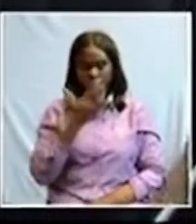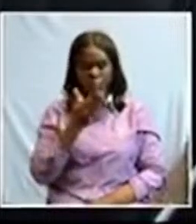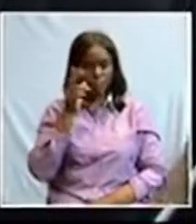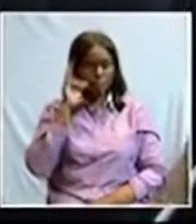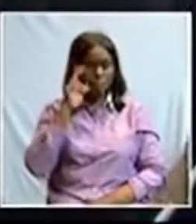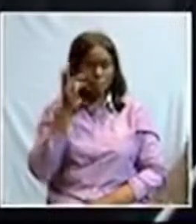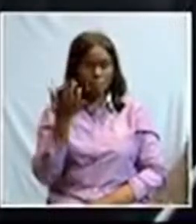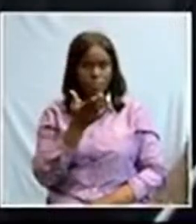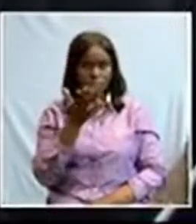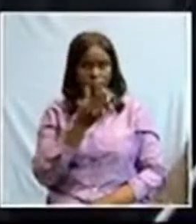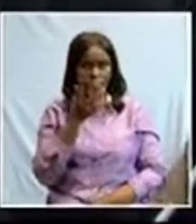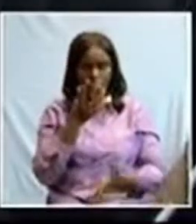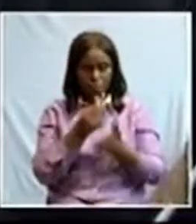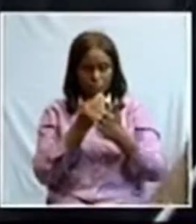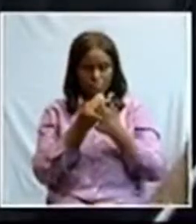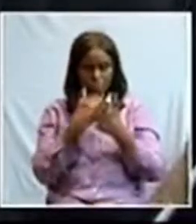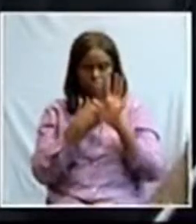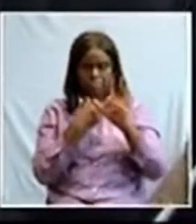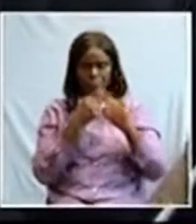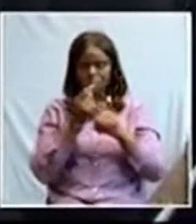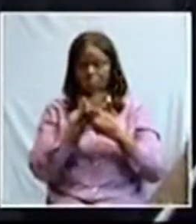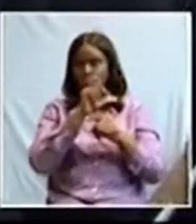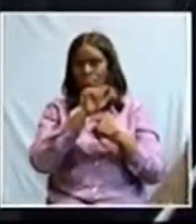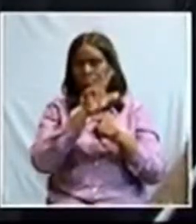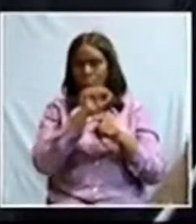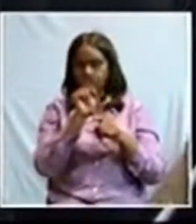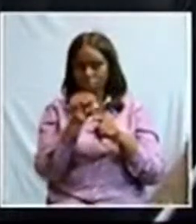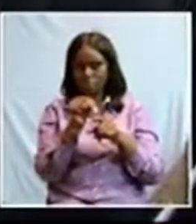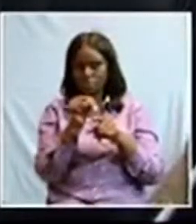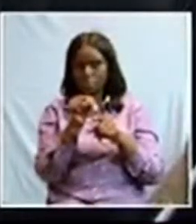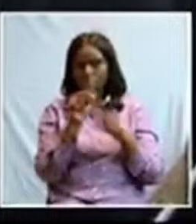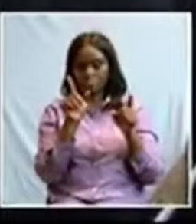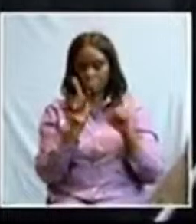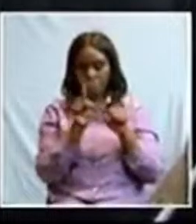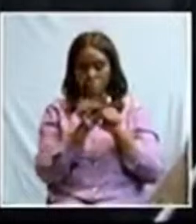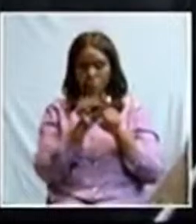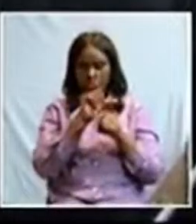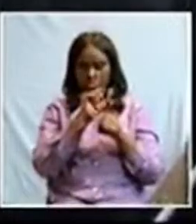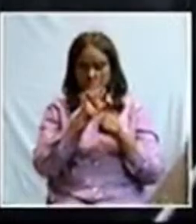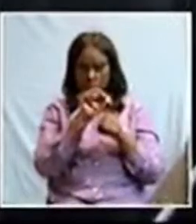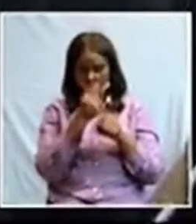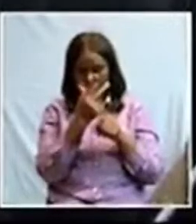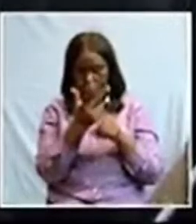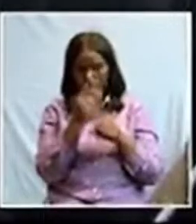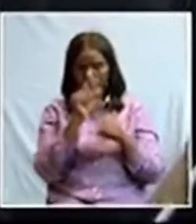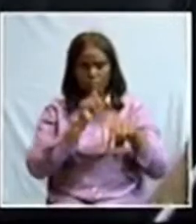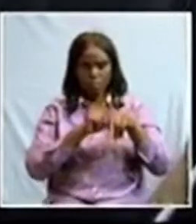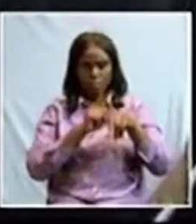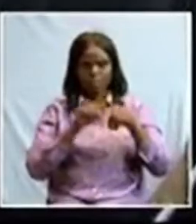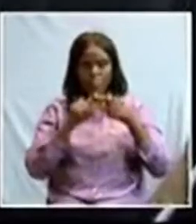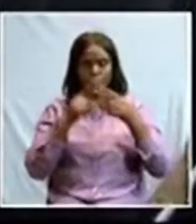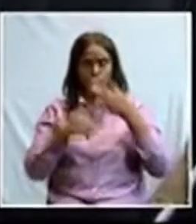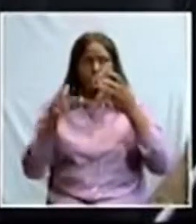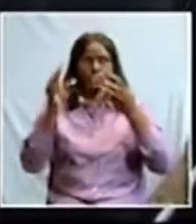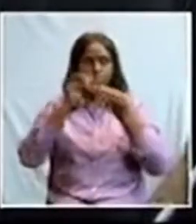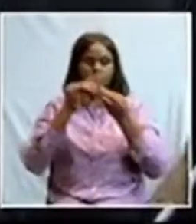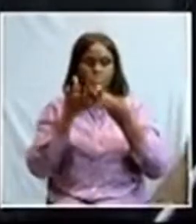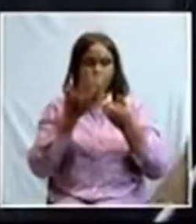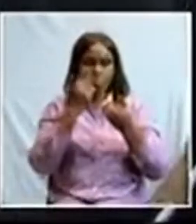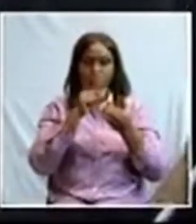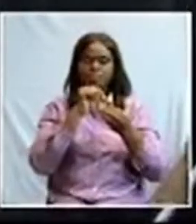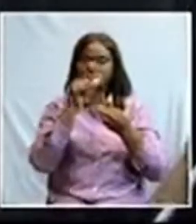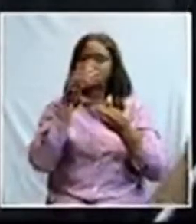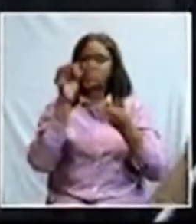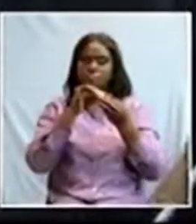history that monies have been there from 2022, and in 2023 they had a chance to top up. They didn't top